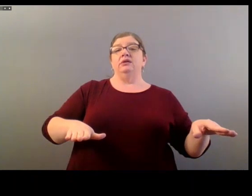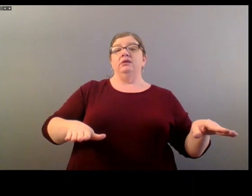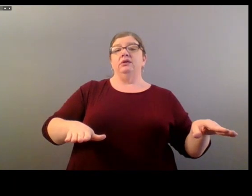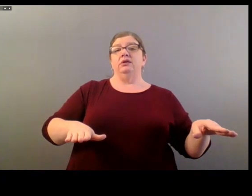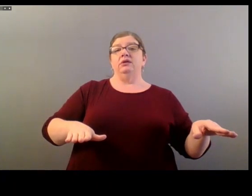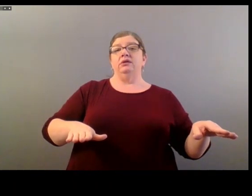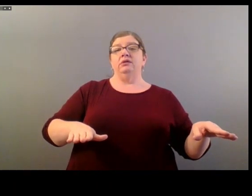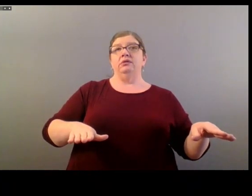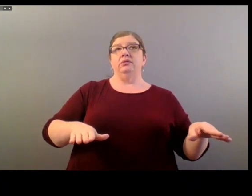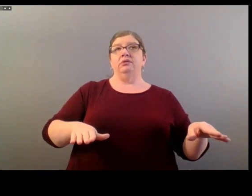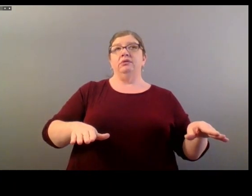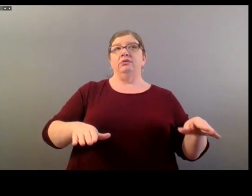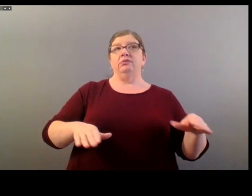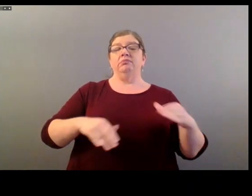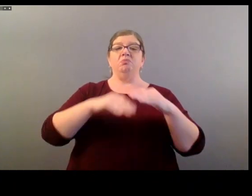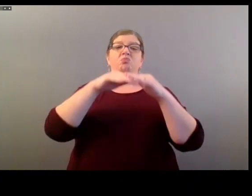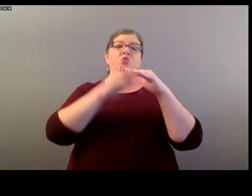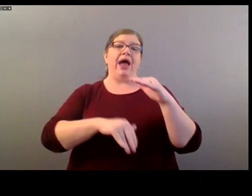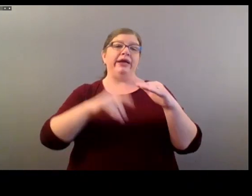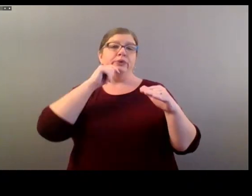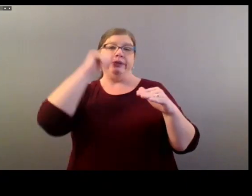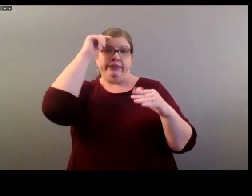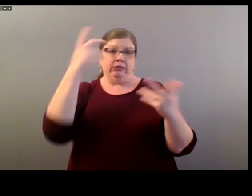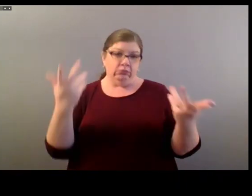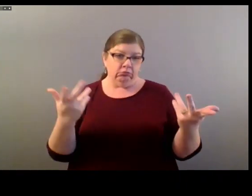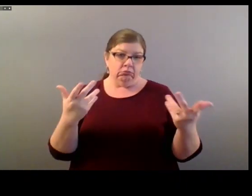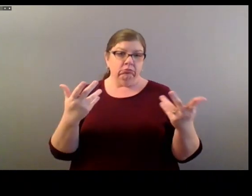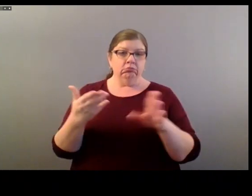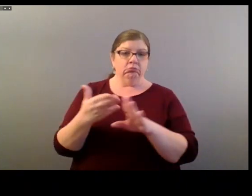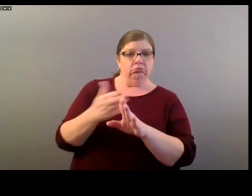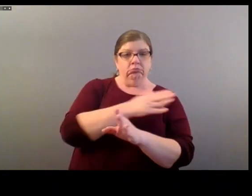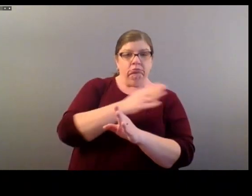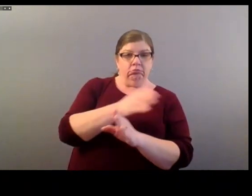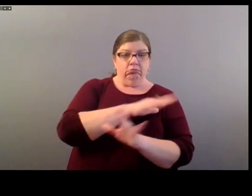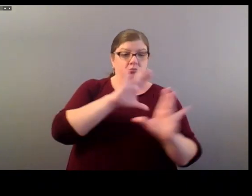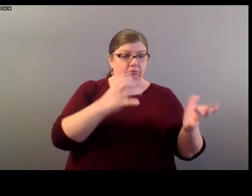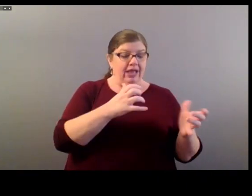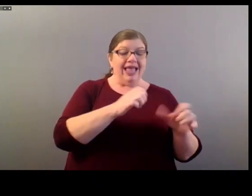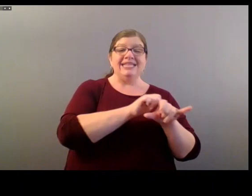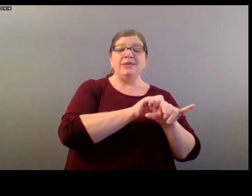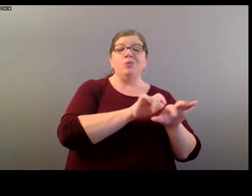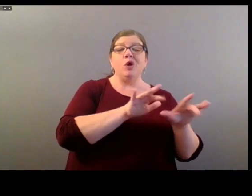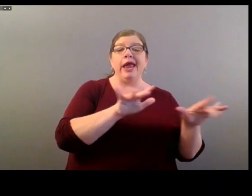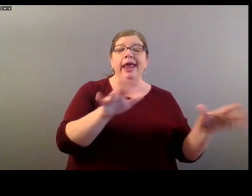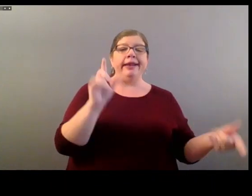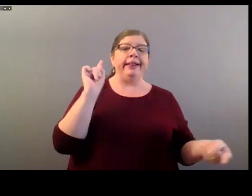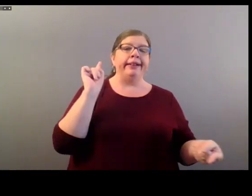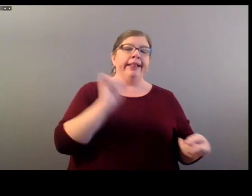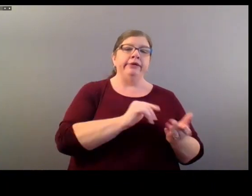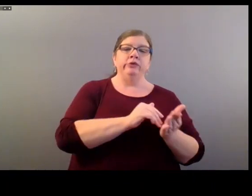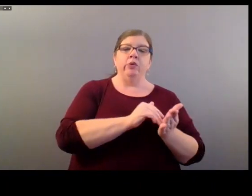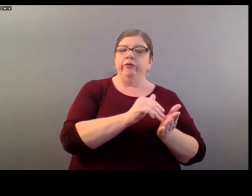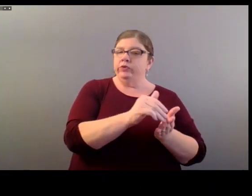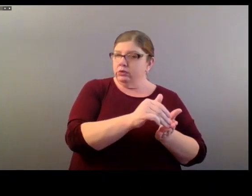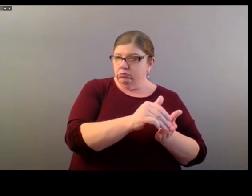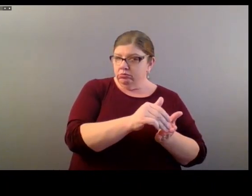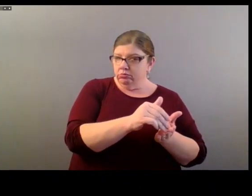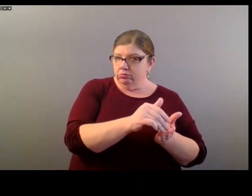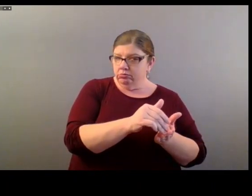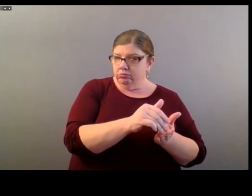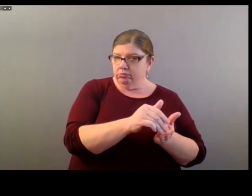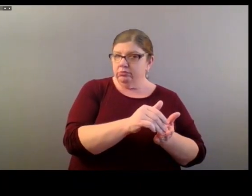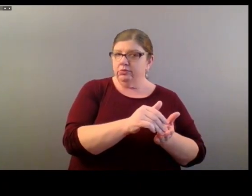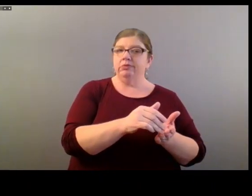prior to adolescence, that they spread the virus much, much less frequently than